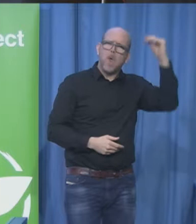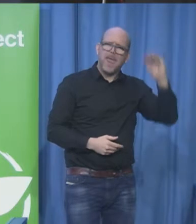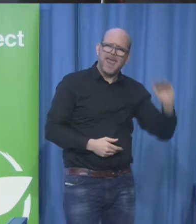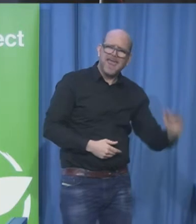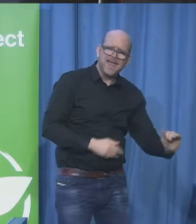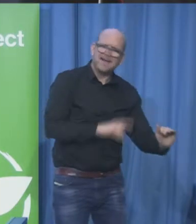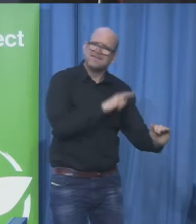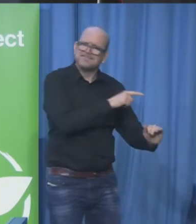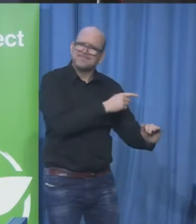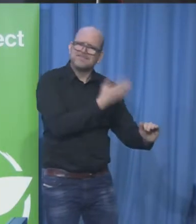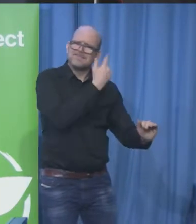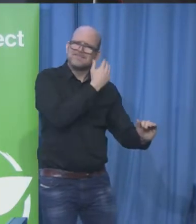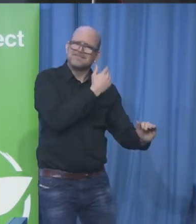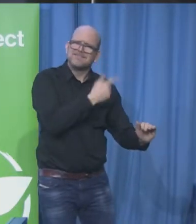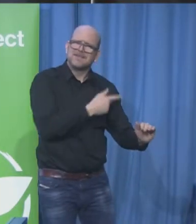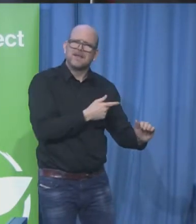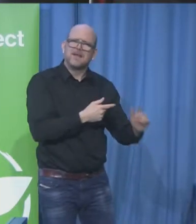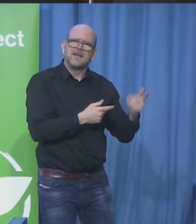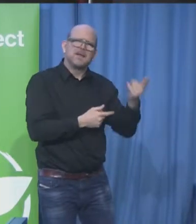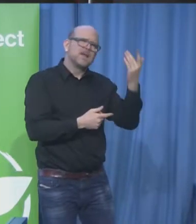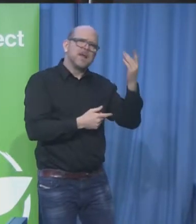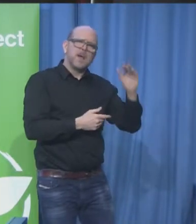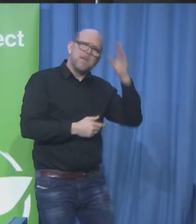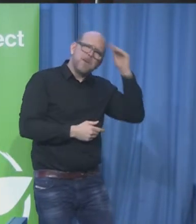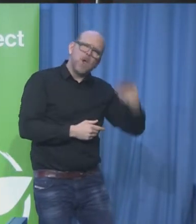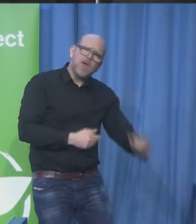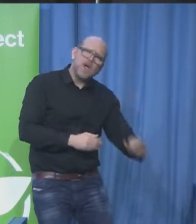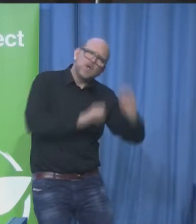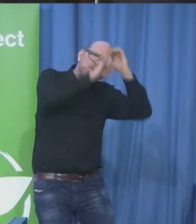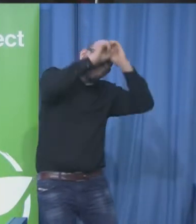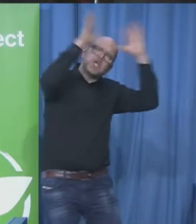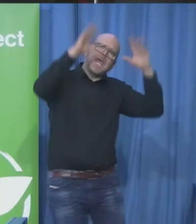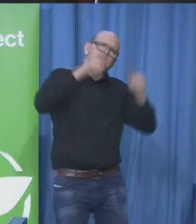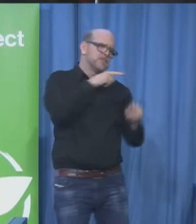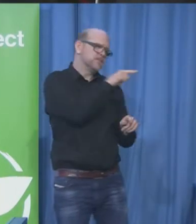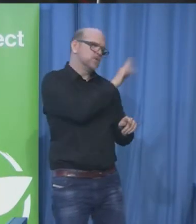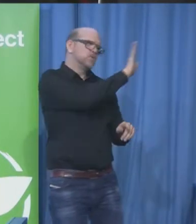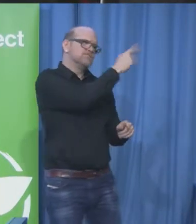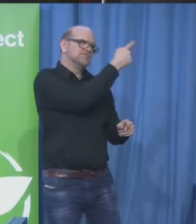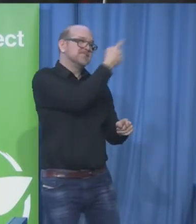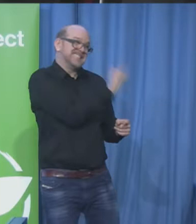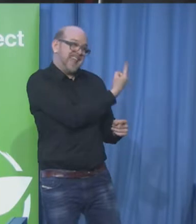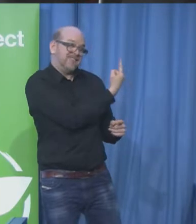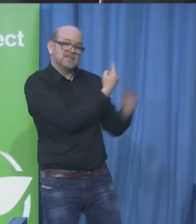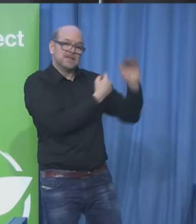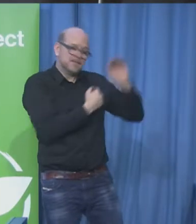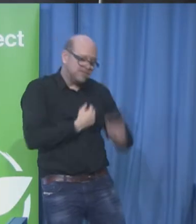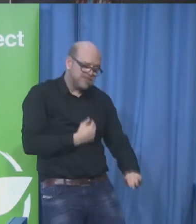what did you want to be when you grew up? And did you imagine your life was going to be this way?